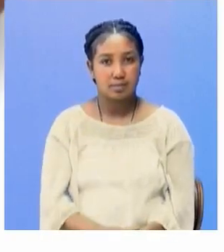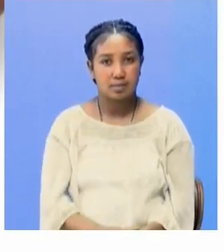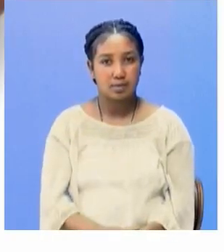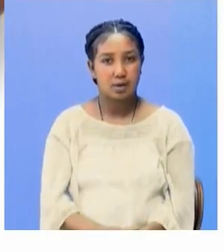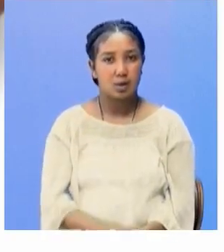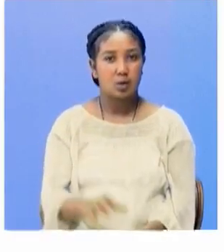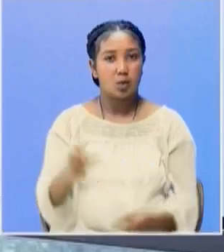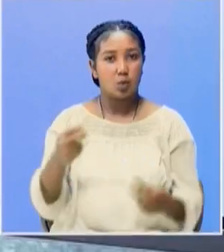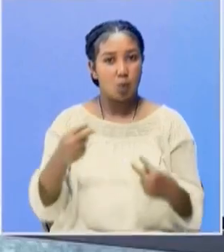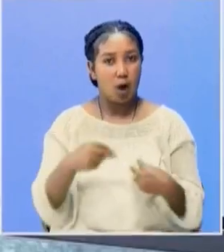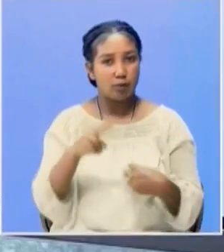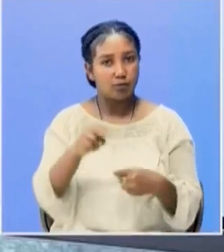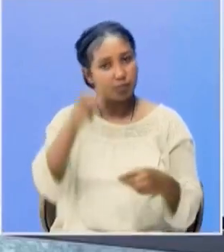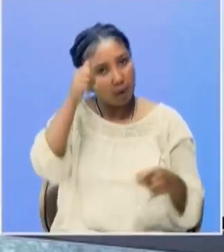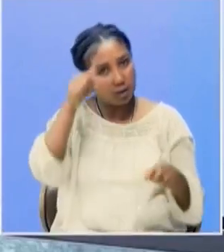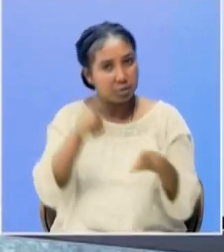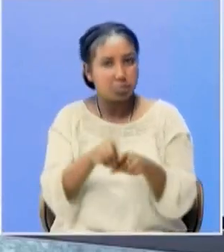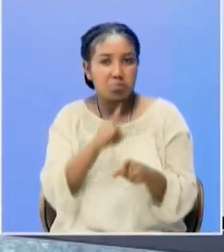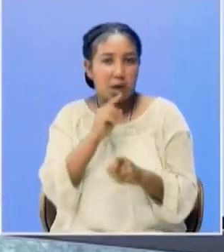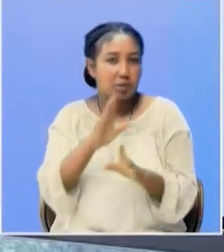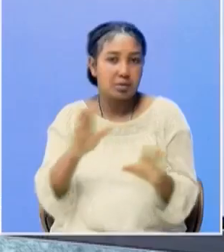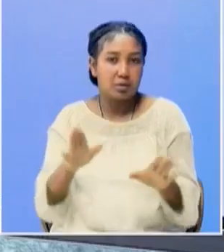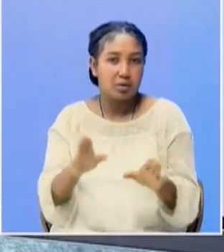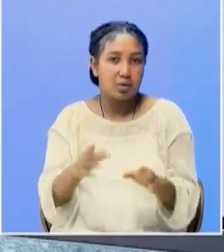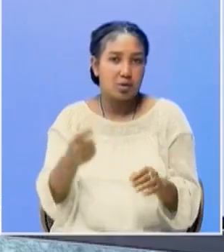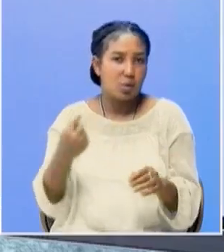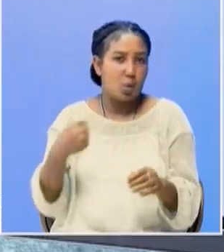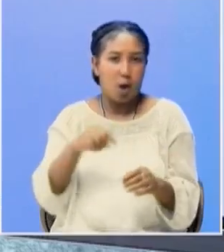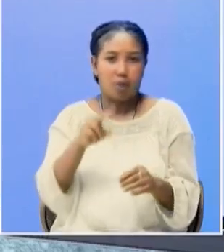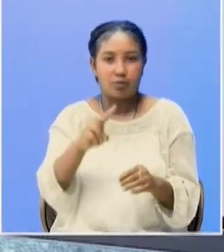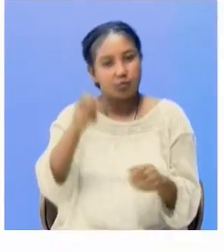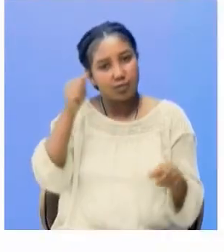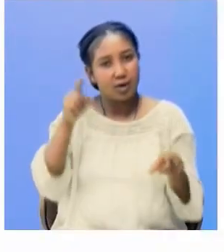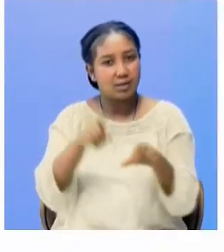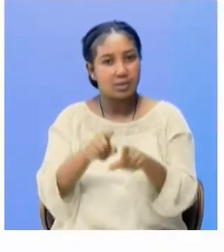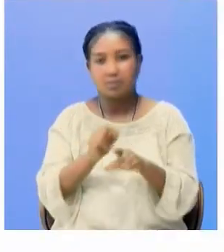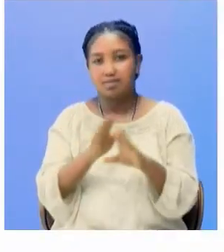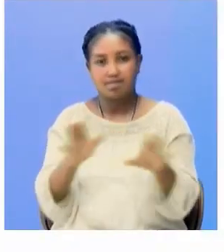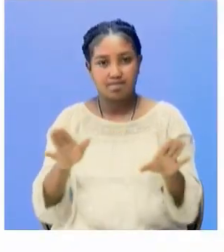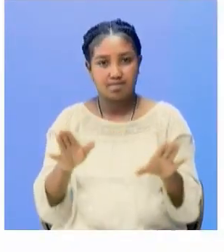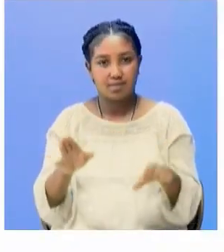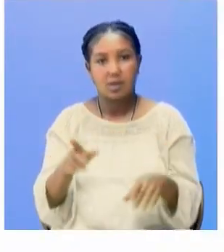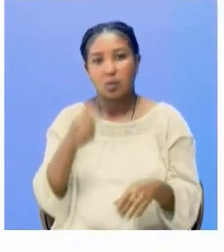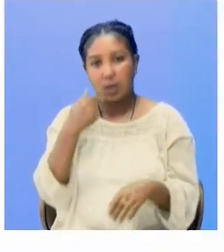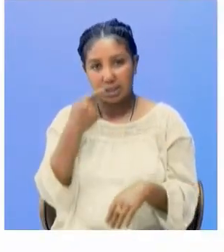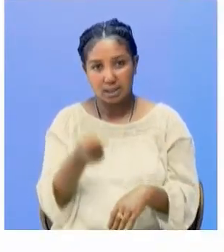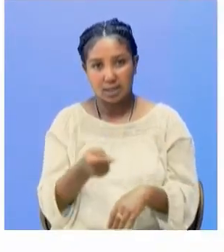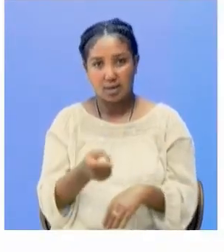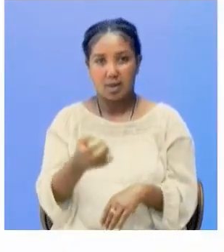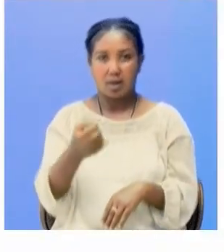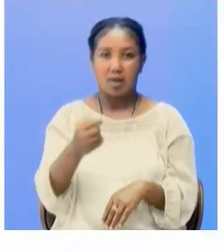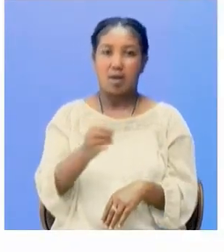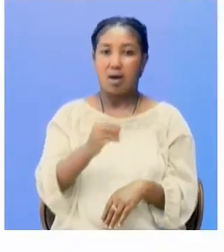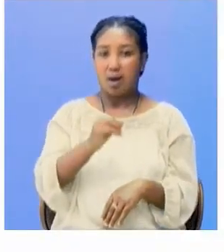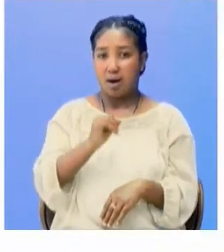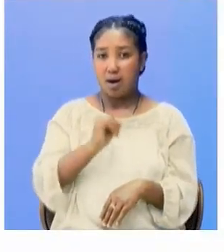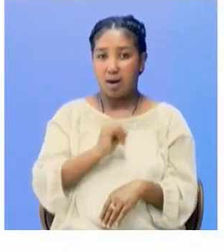We have 2 brothers. That's the reality, okay? We have 2 brothers. And then we can say, I